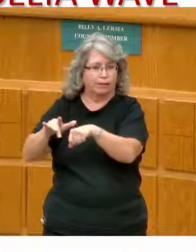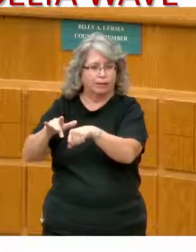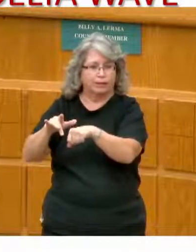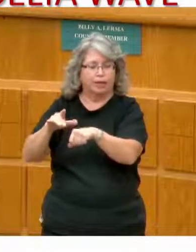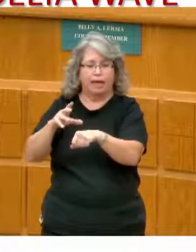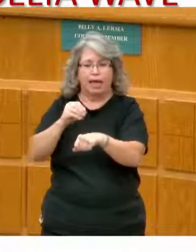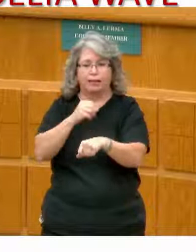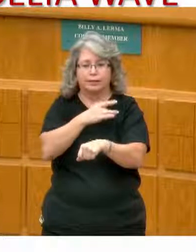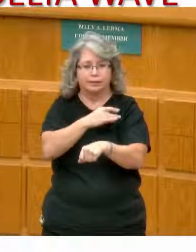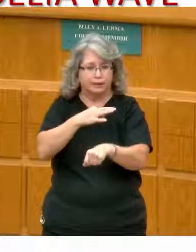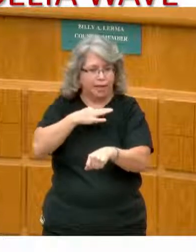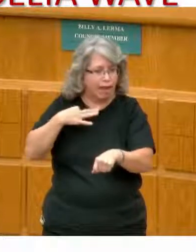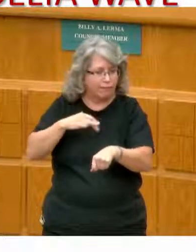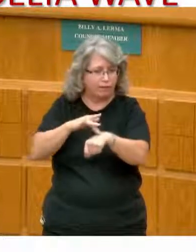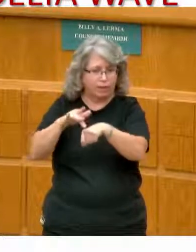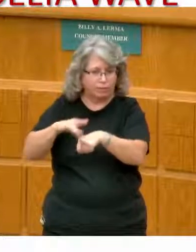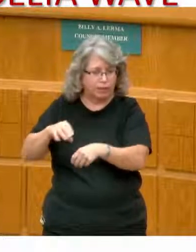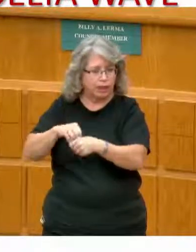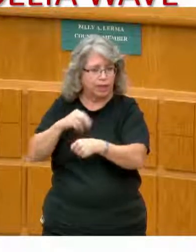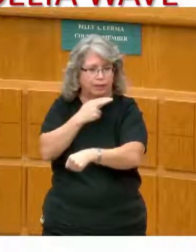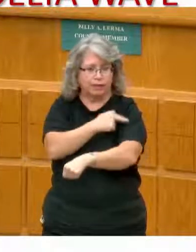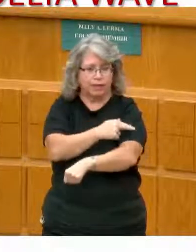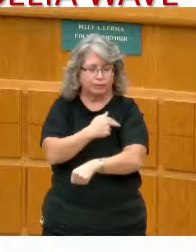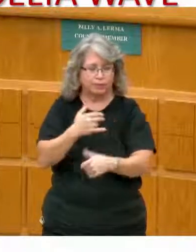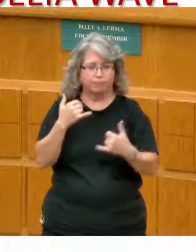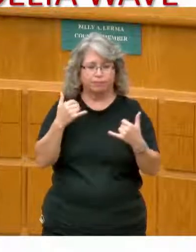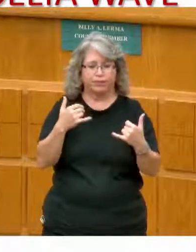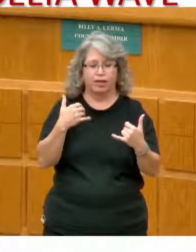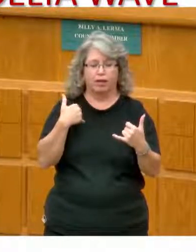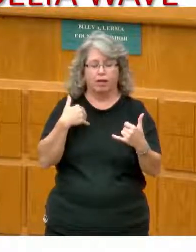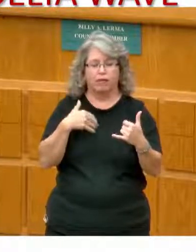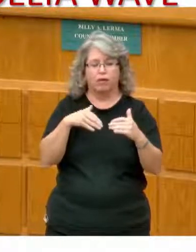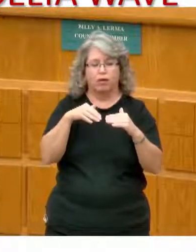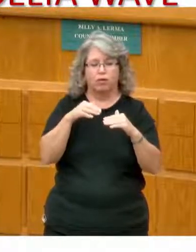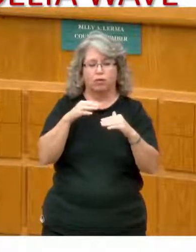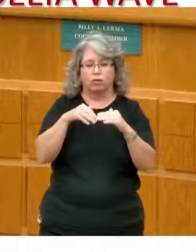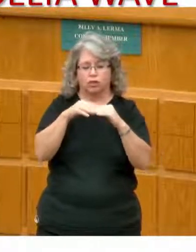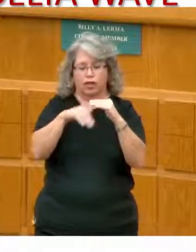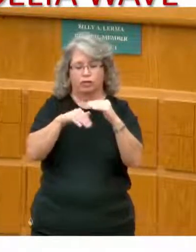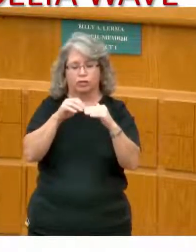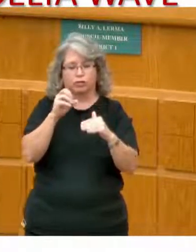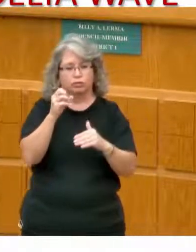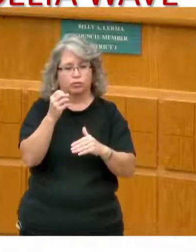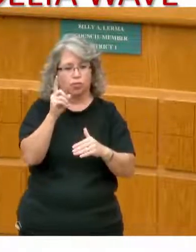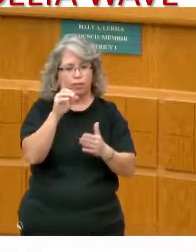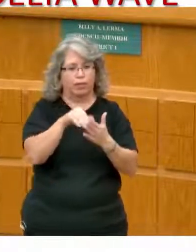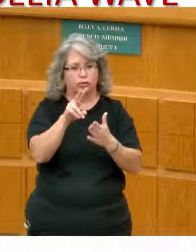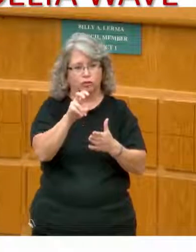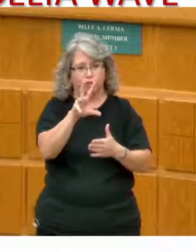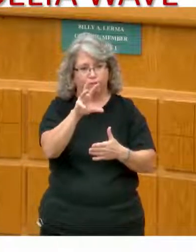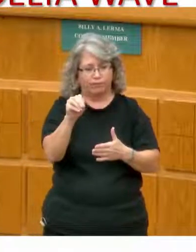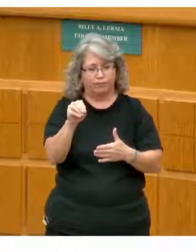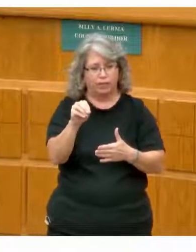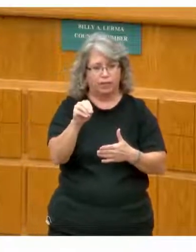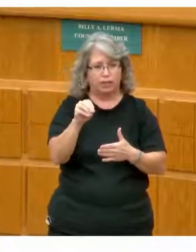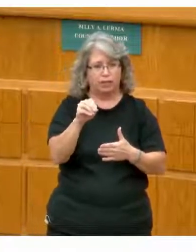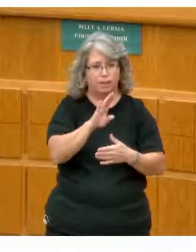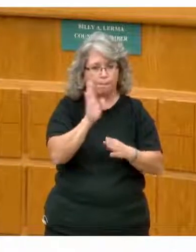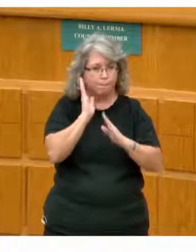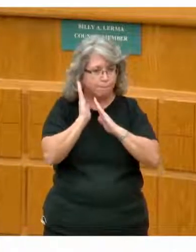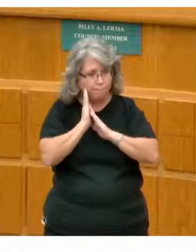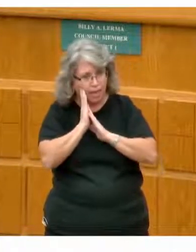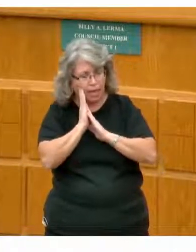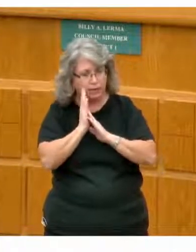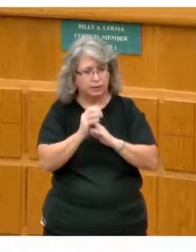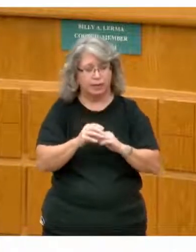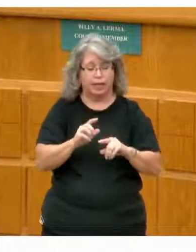under 1,250 staffed beds. And if you look at the vacancy,